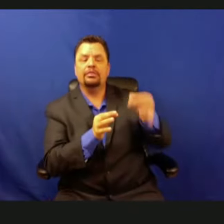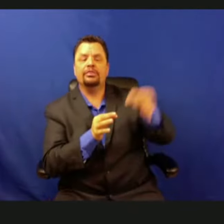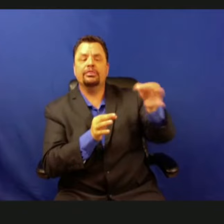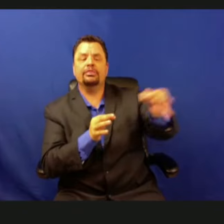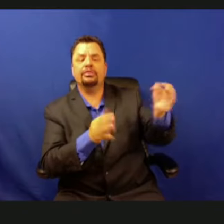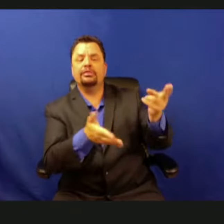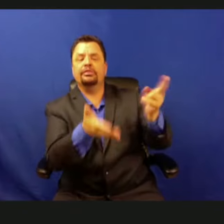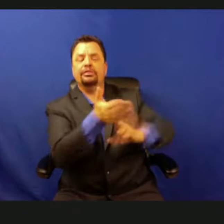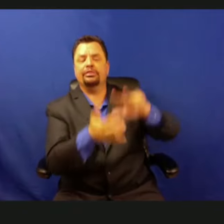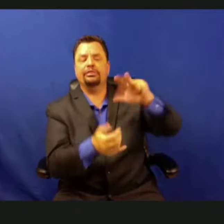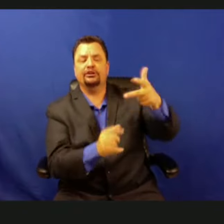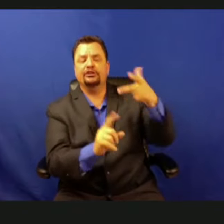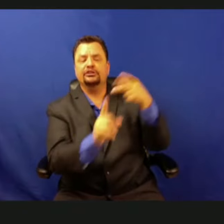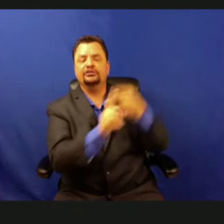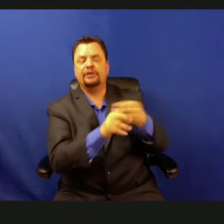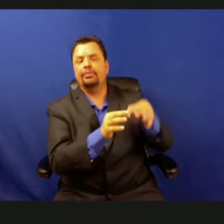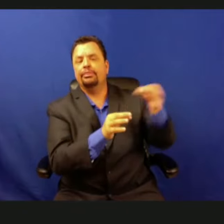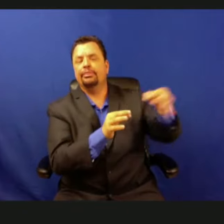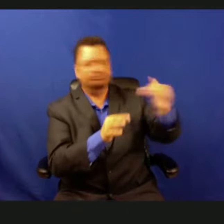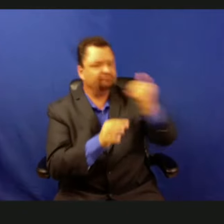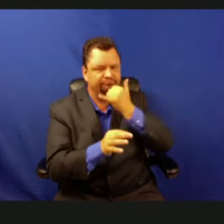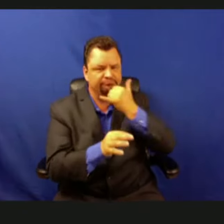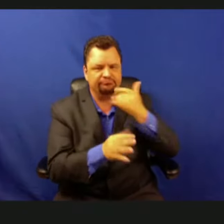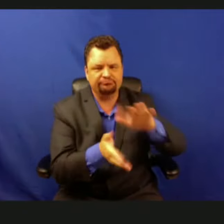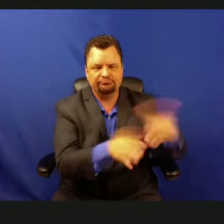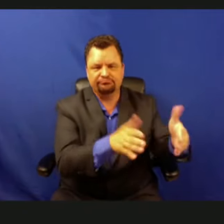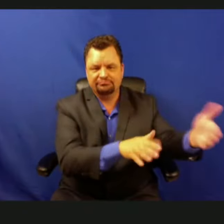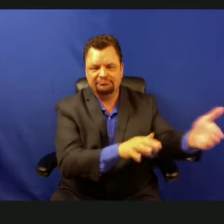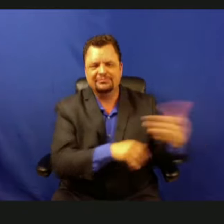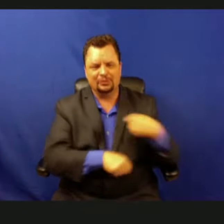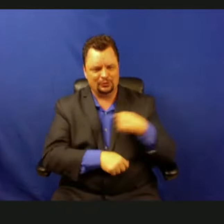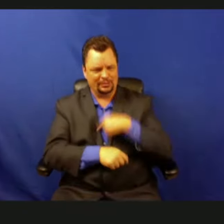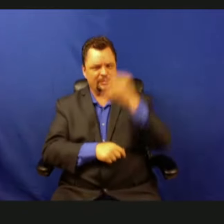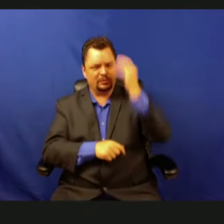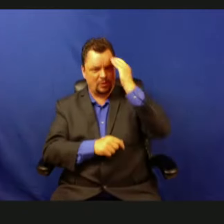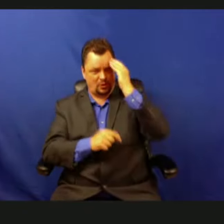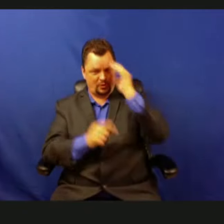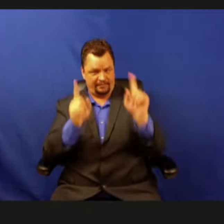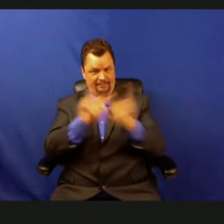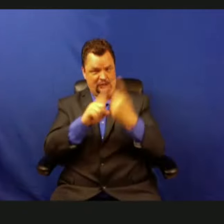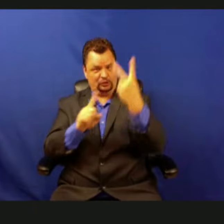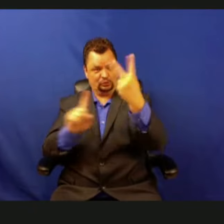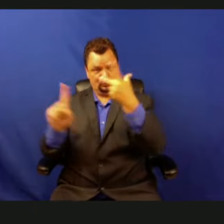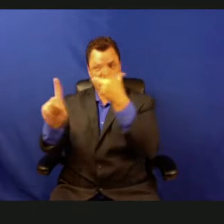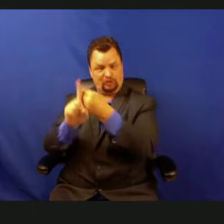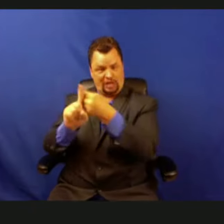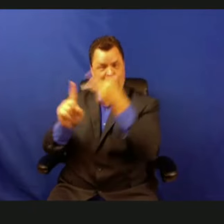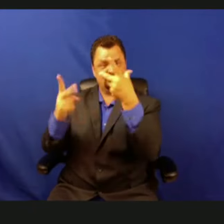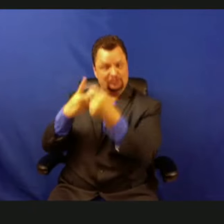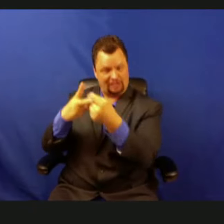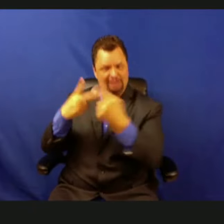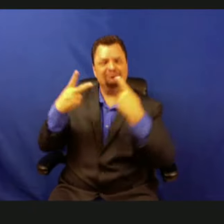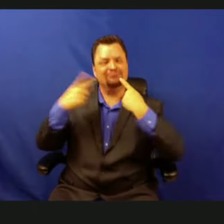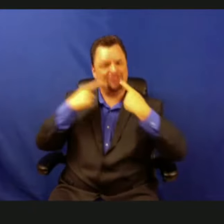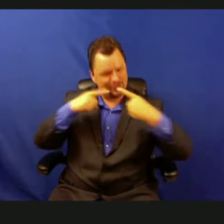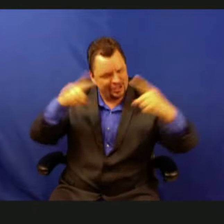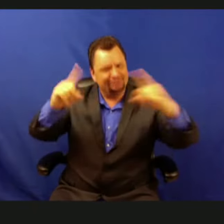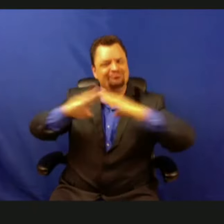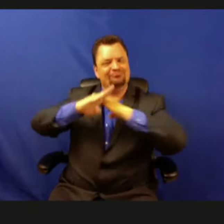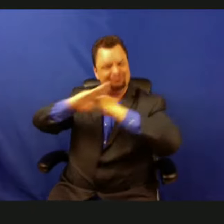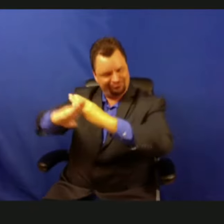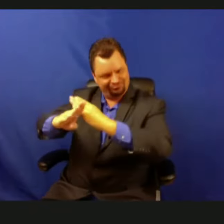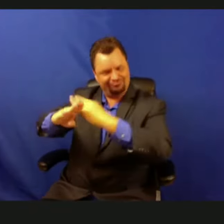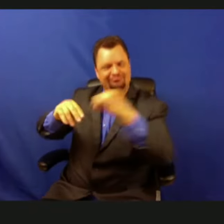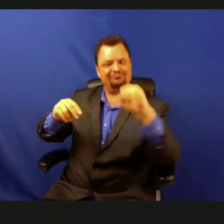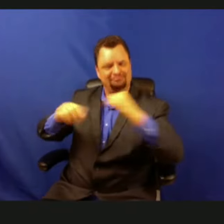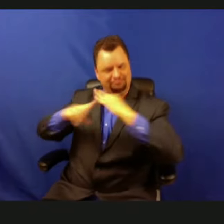are highly effective at preventing severe cases. But what we are finding is two things. At the individual level, we still have 150 people